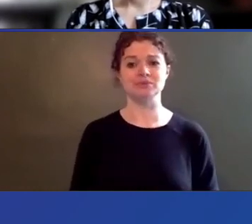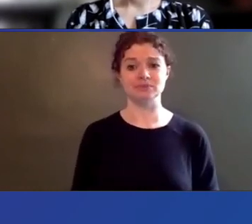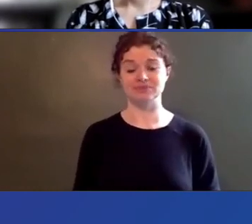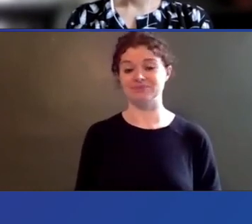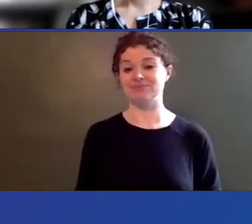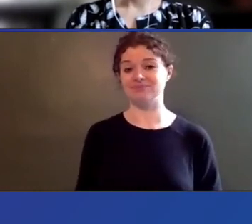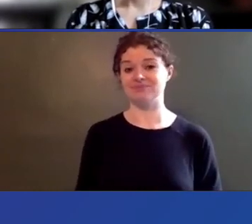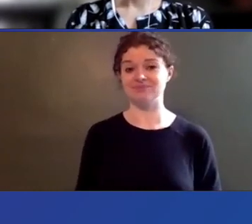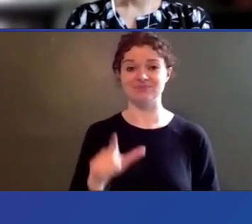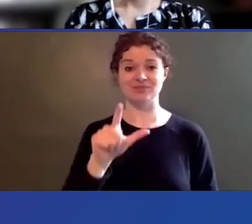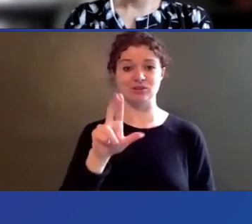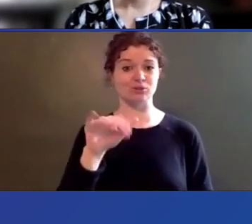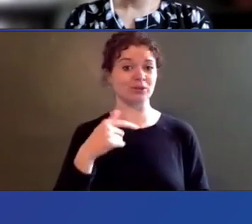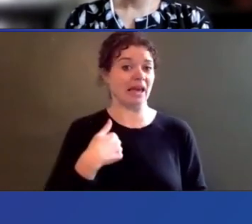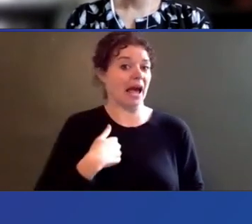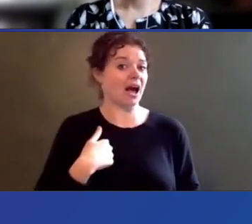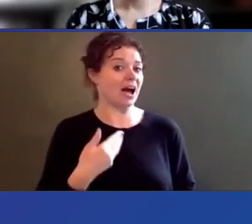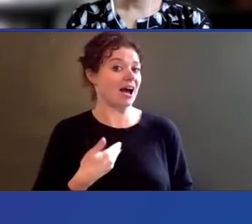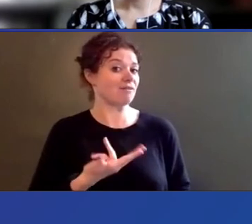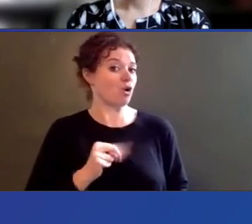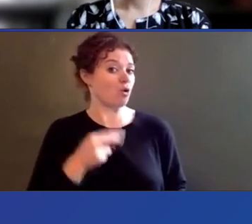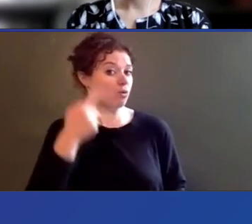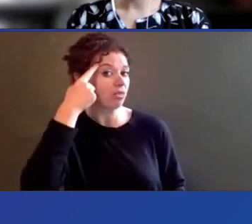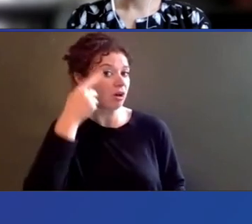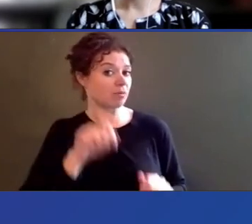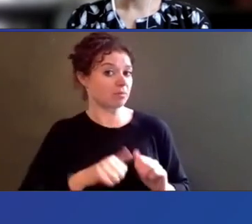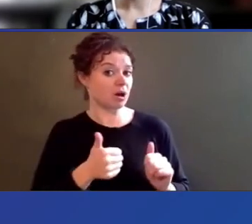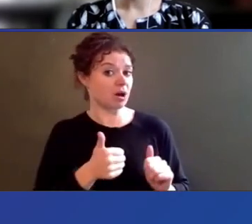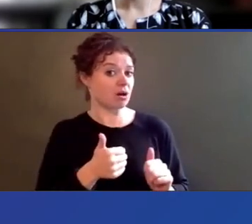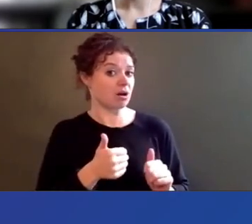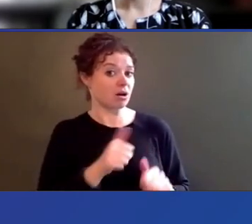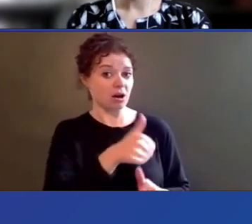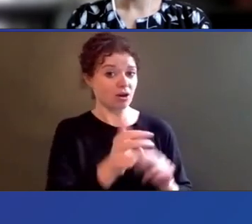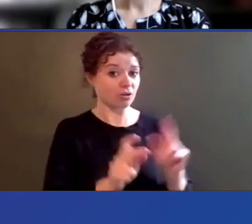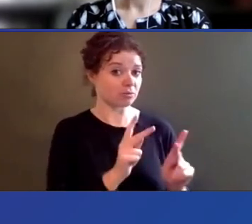I can answer with my thoughts, but anyone else want to jump in?